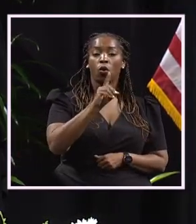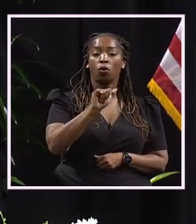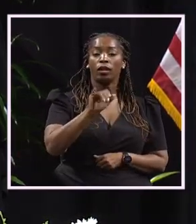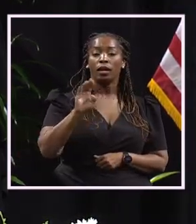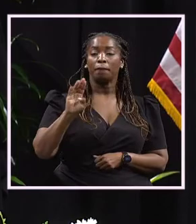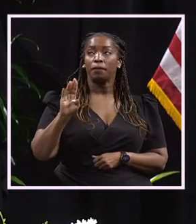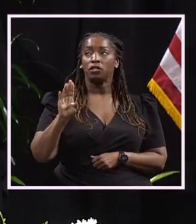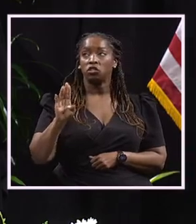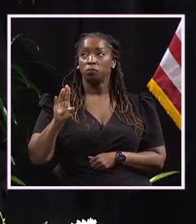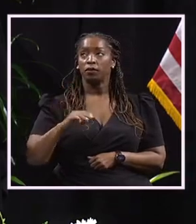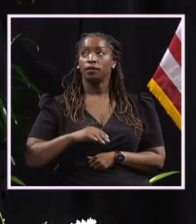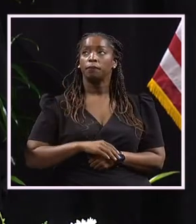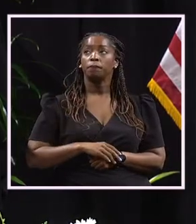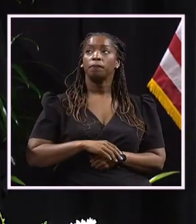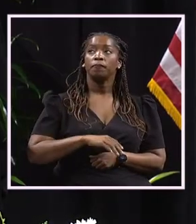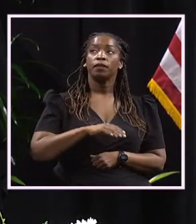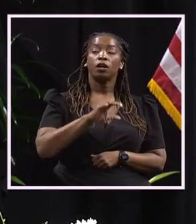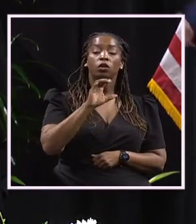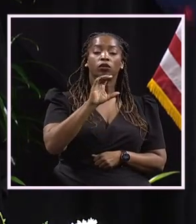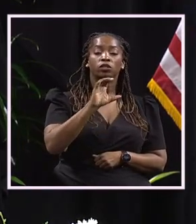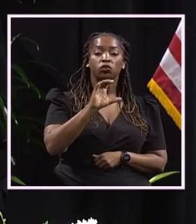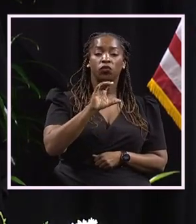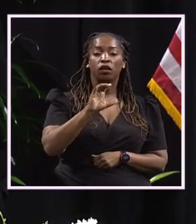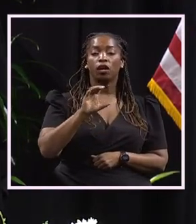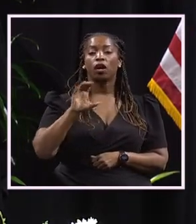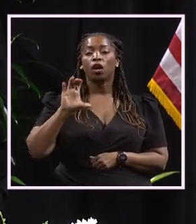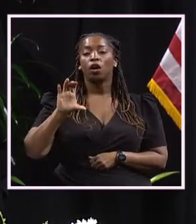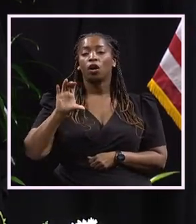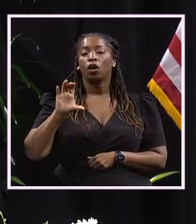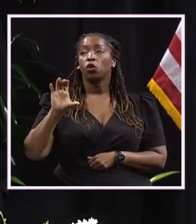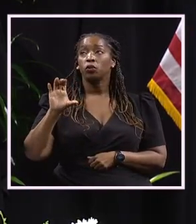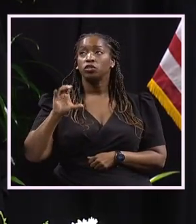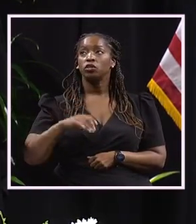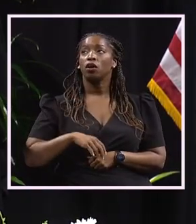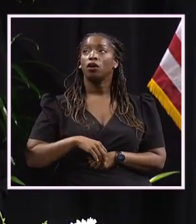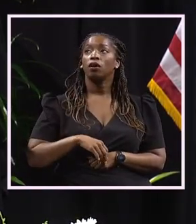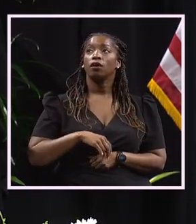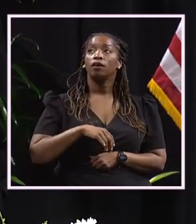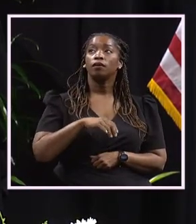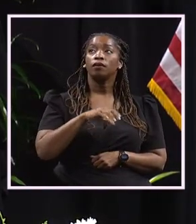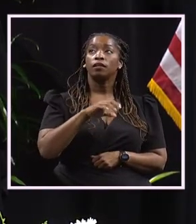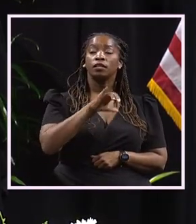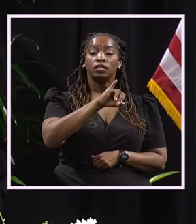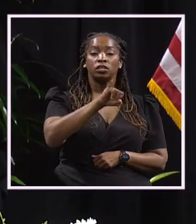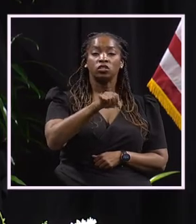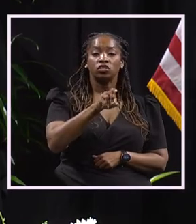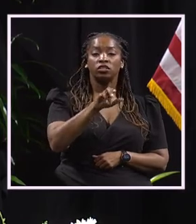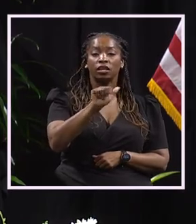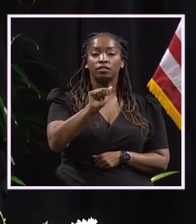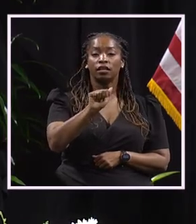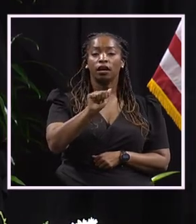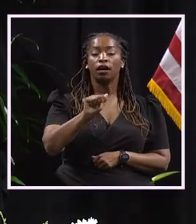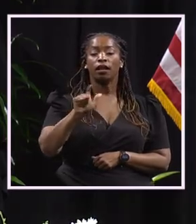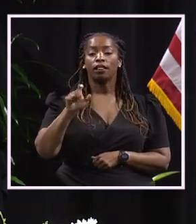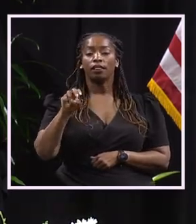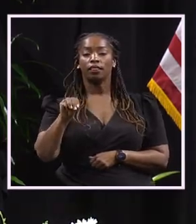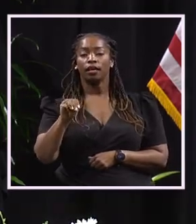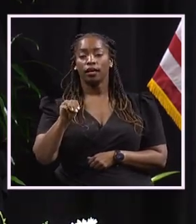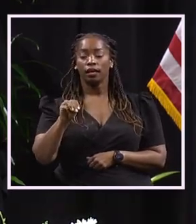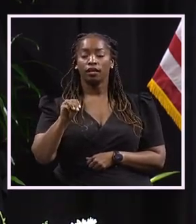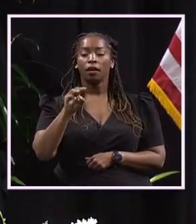Christopher Dylan Crenshaw, MBA. Jessica Lynn Maddock, Master of